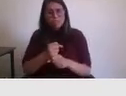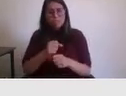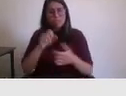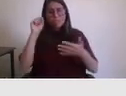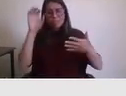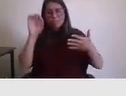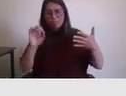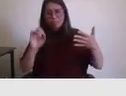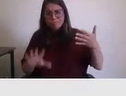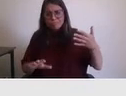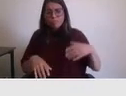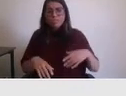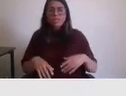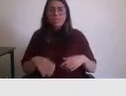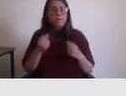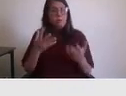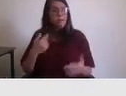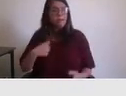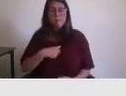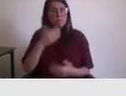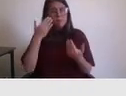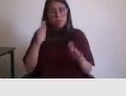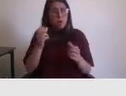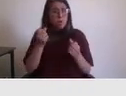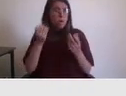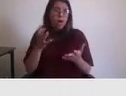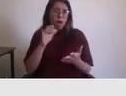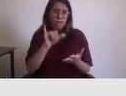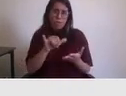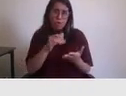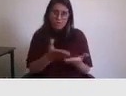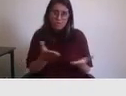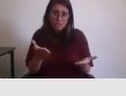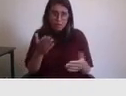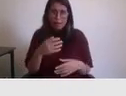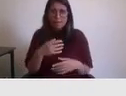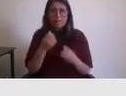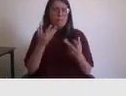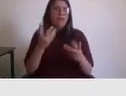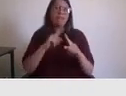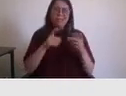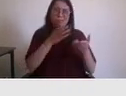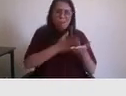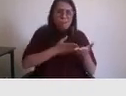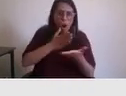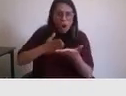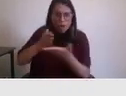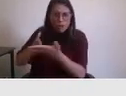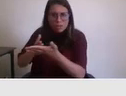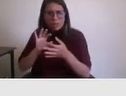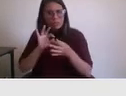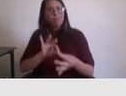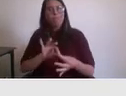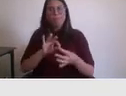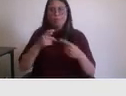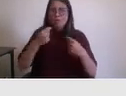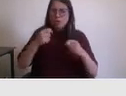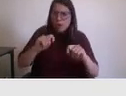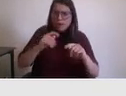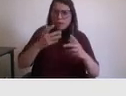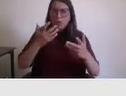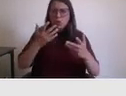us were not aware of about all the different aspects of what goes into trying to